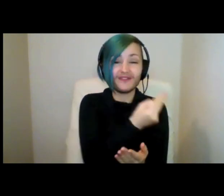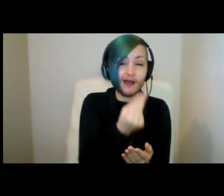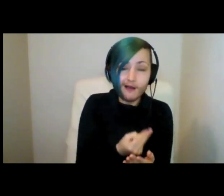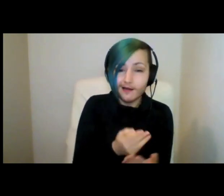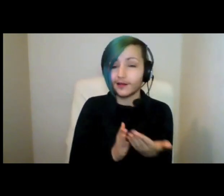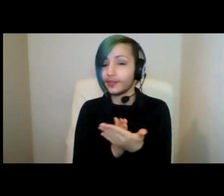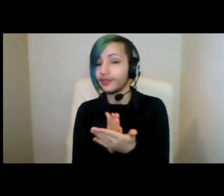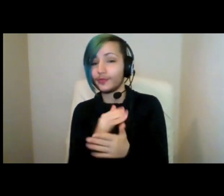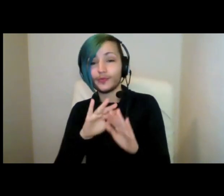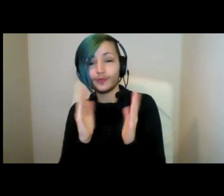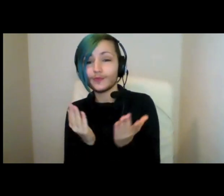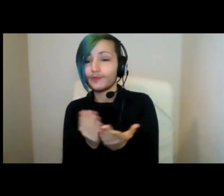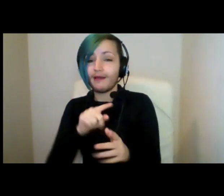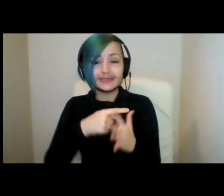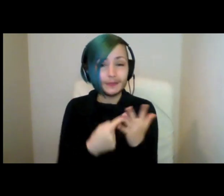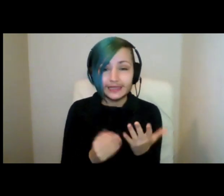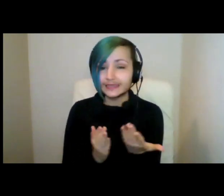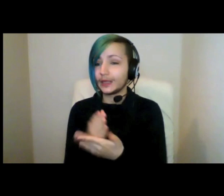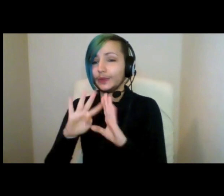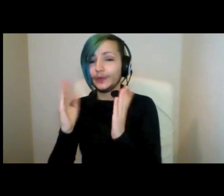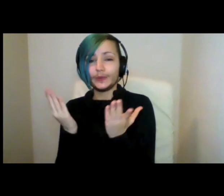politics and everything else that's going on.